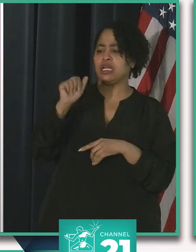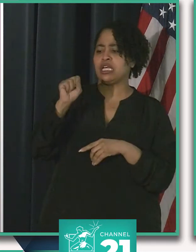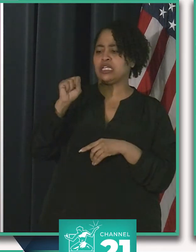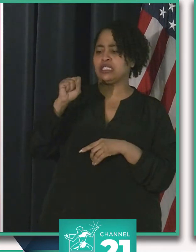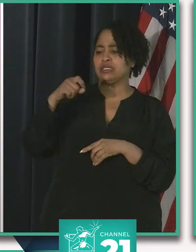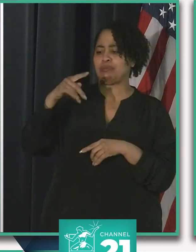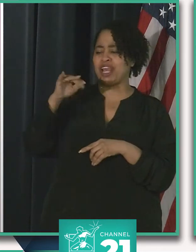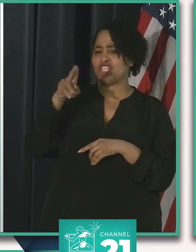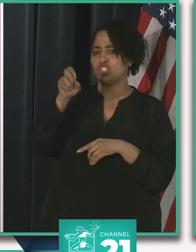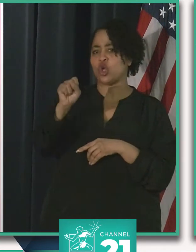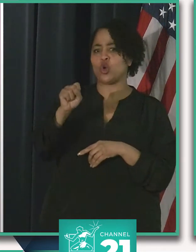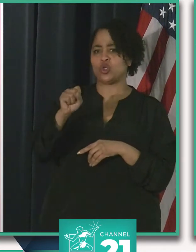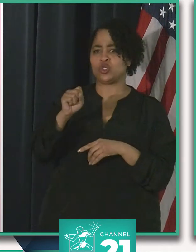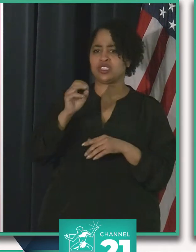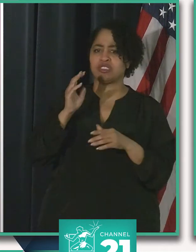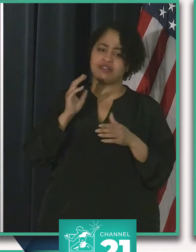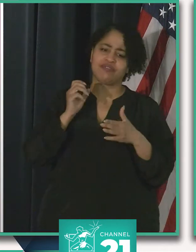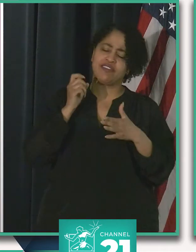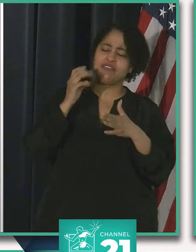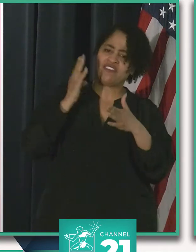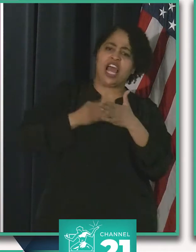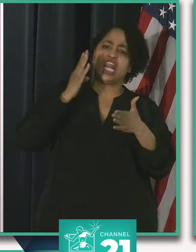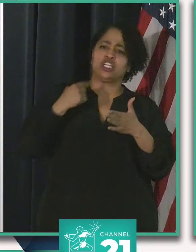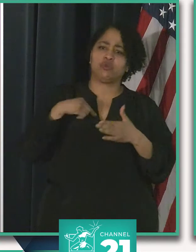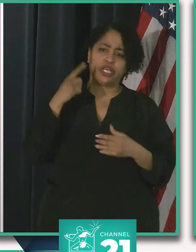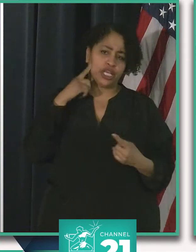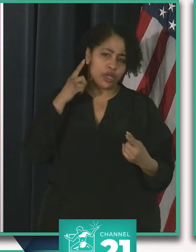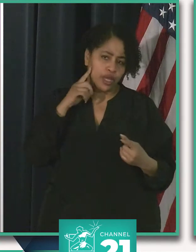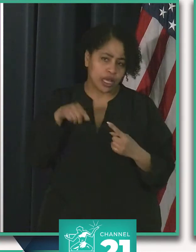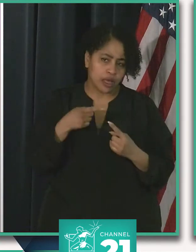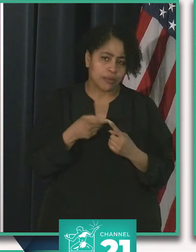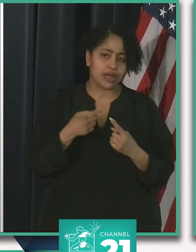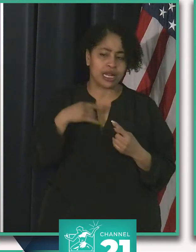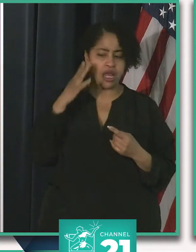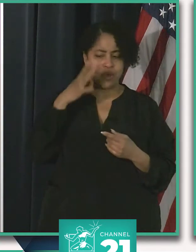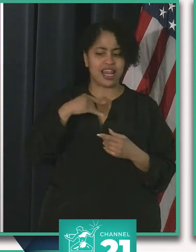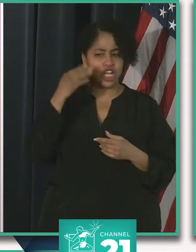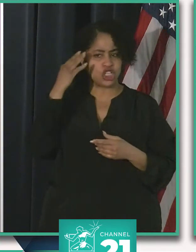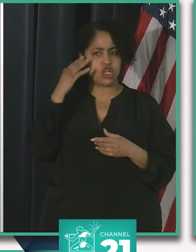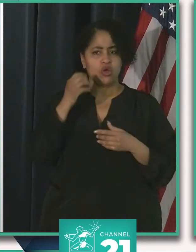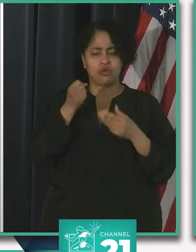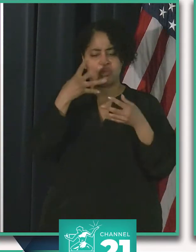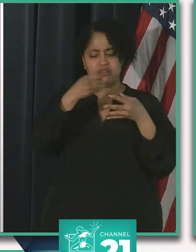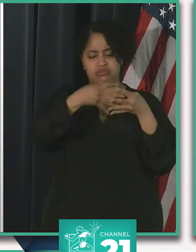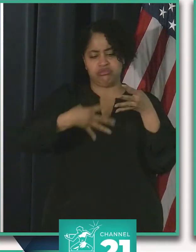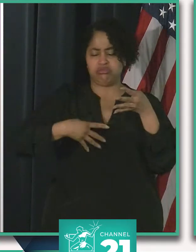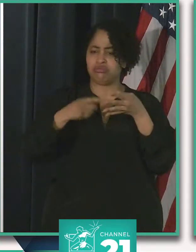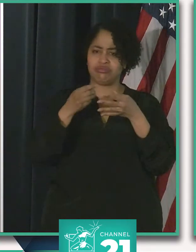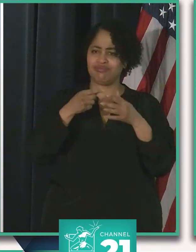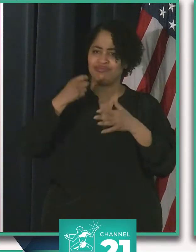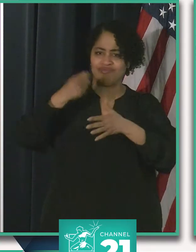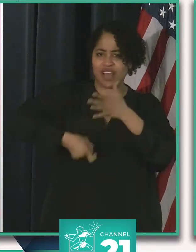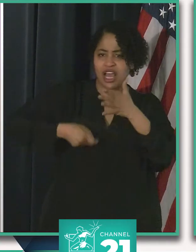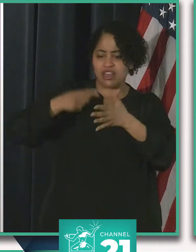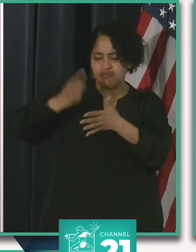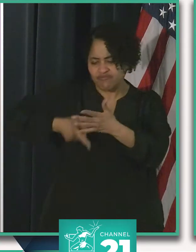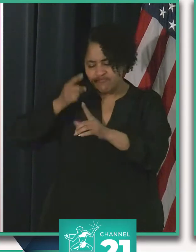hearing about. And I'd love to know the number of violations that the city has had in the last few